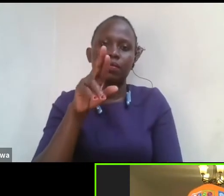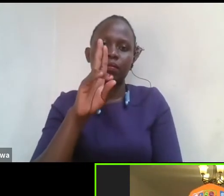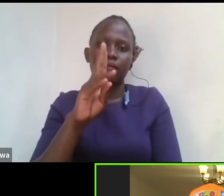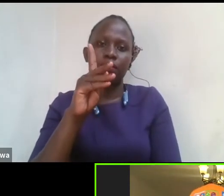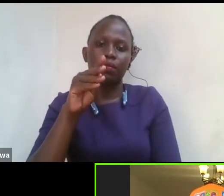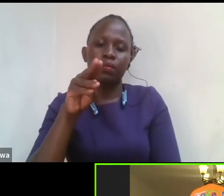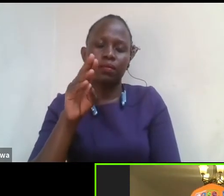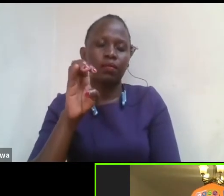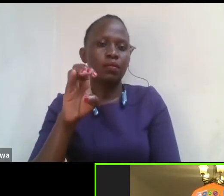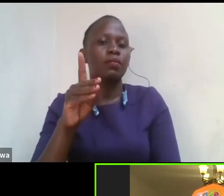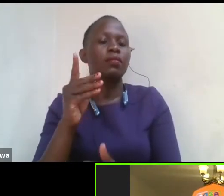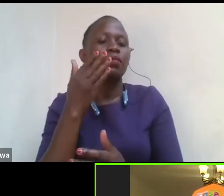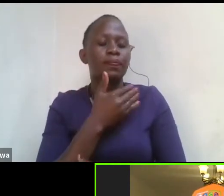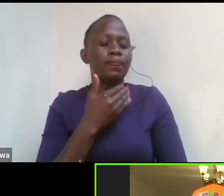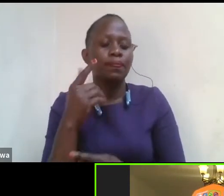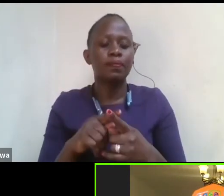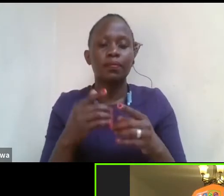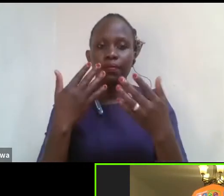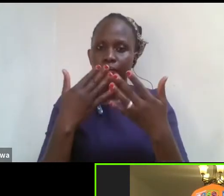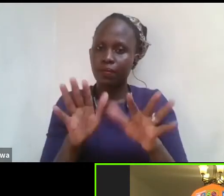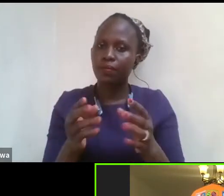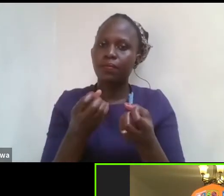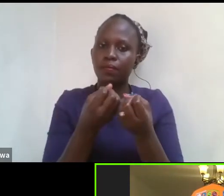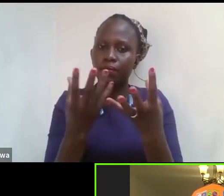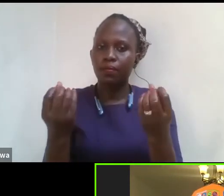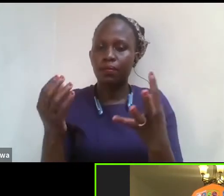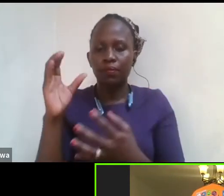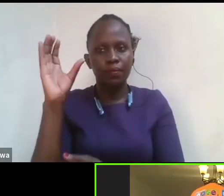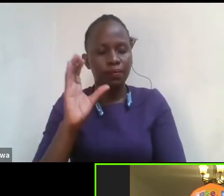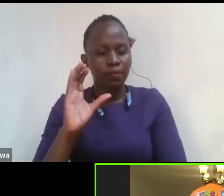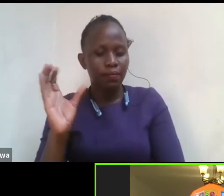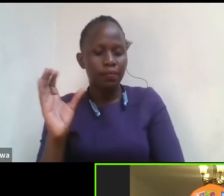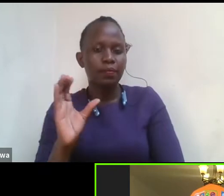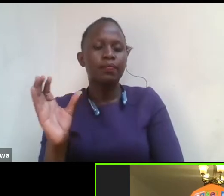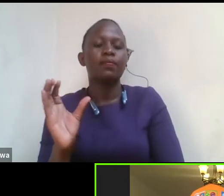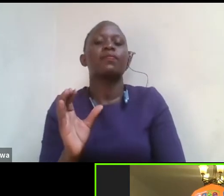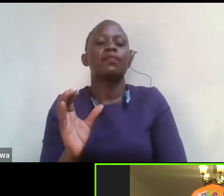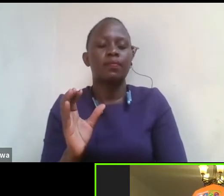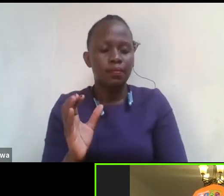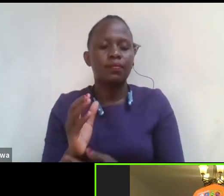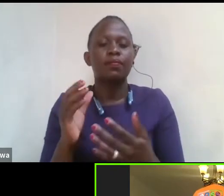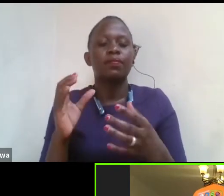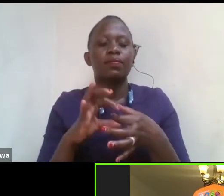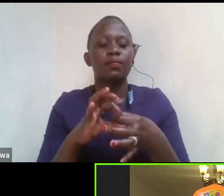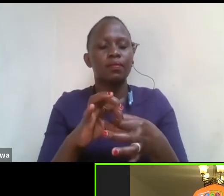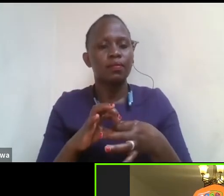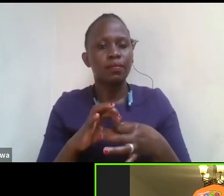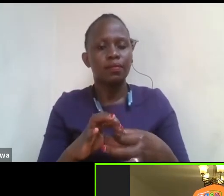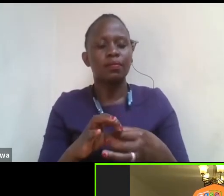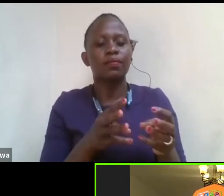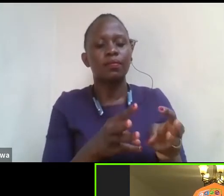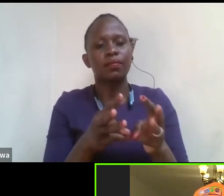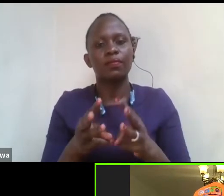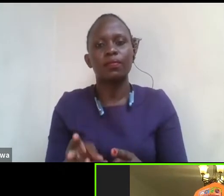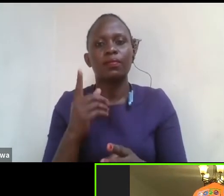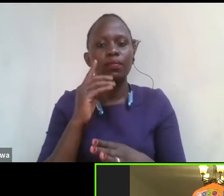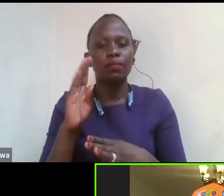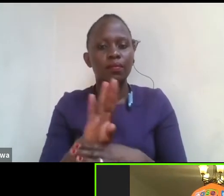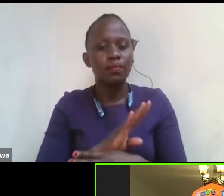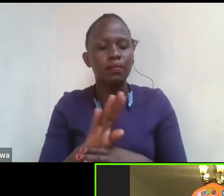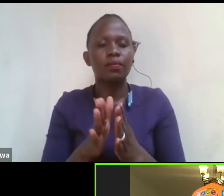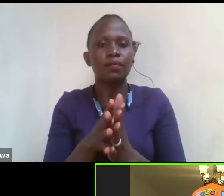has also completed several courses in project and infrastructure finance, corporate strategy and leadership at Manchester Business School and London Business